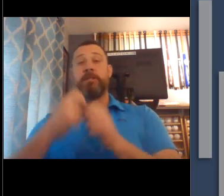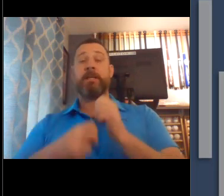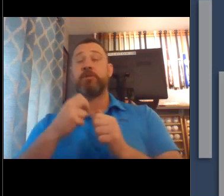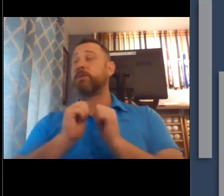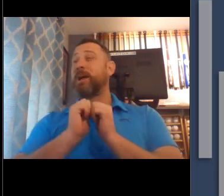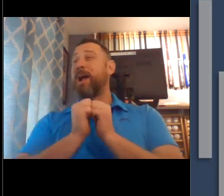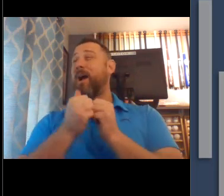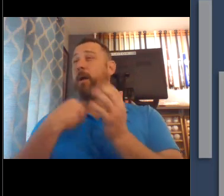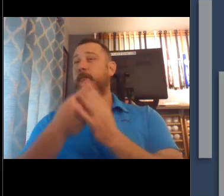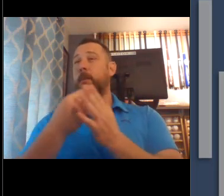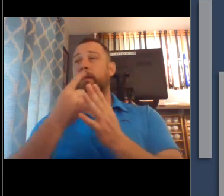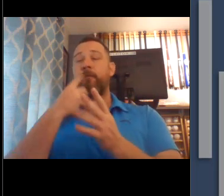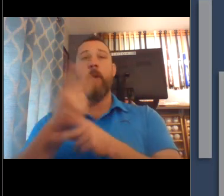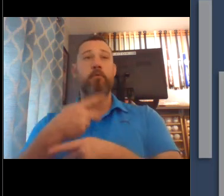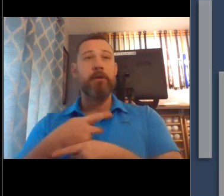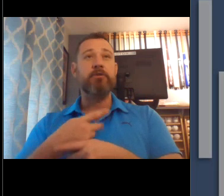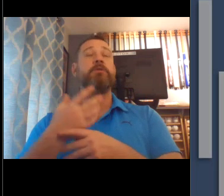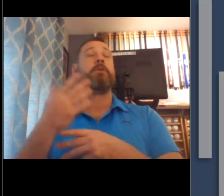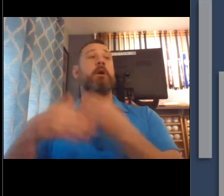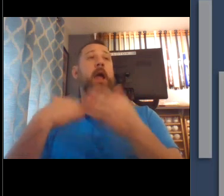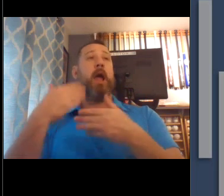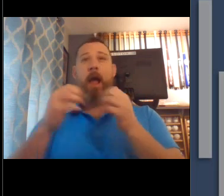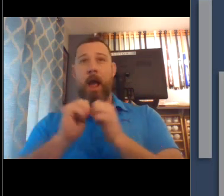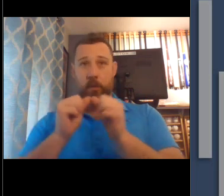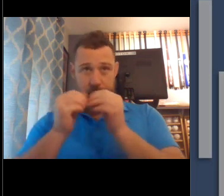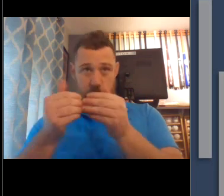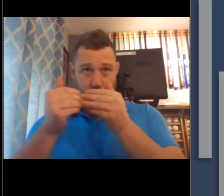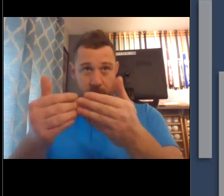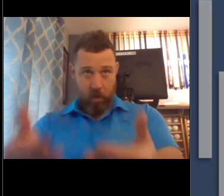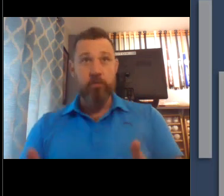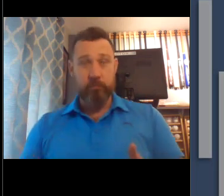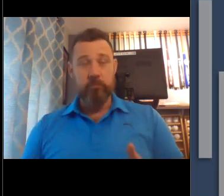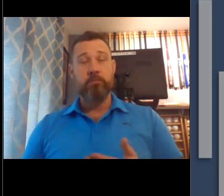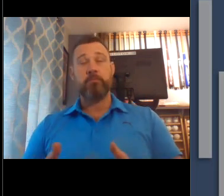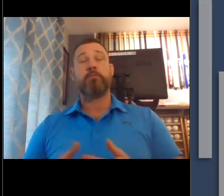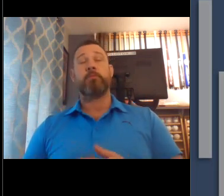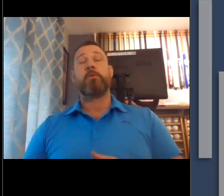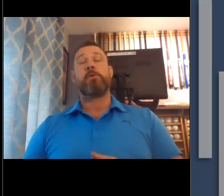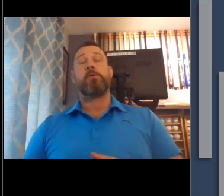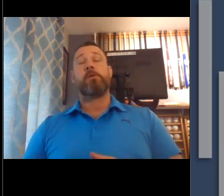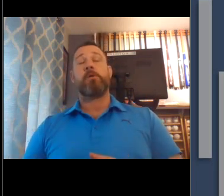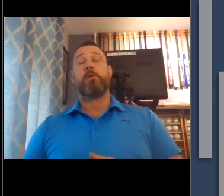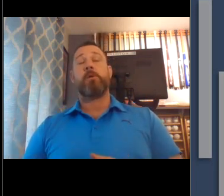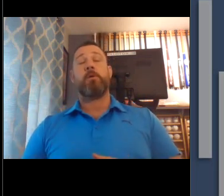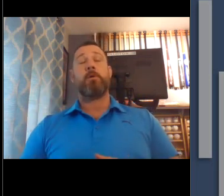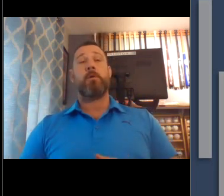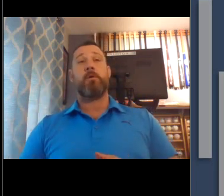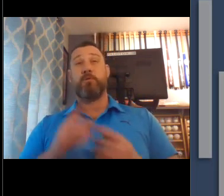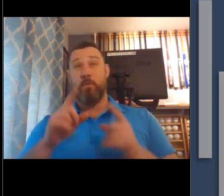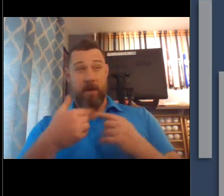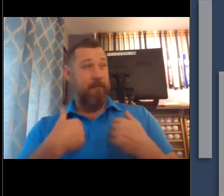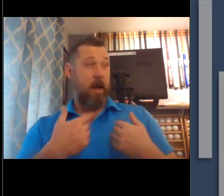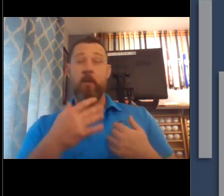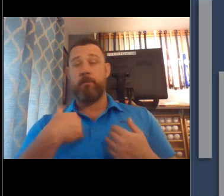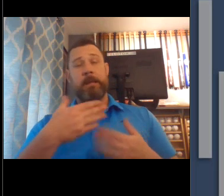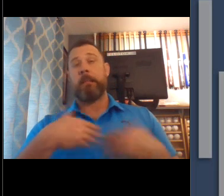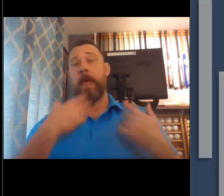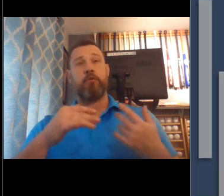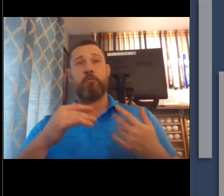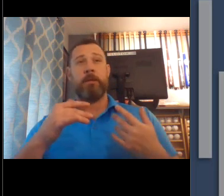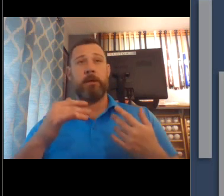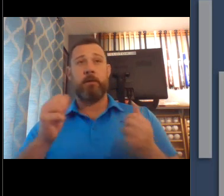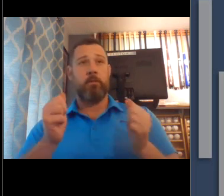money for operations? How do we be able to move forward? So when you have those, I would certainly be glad to be on those calls and